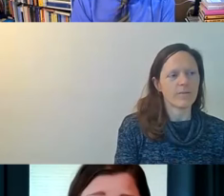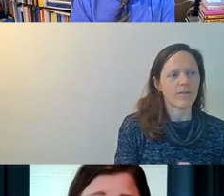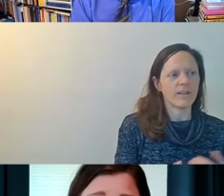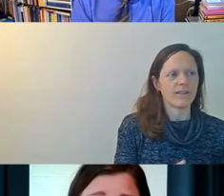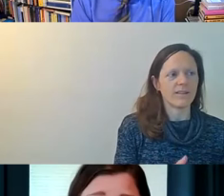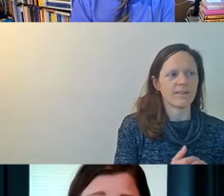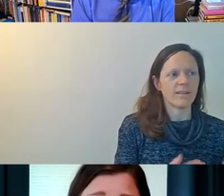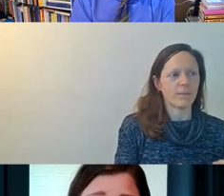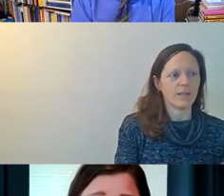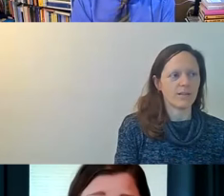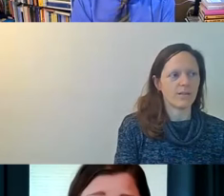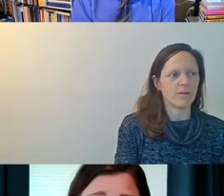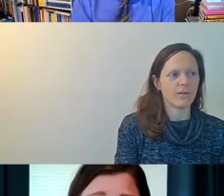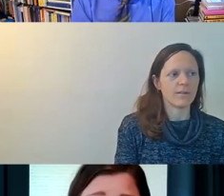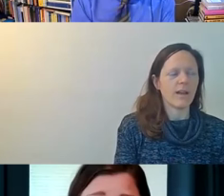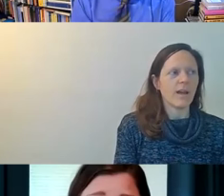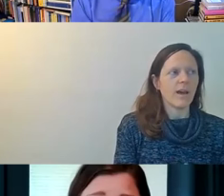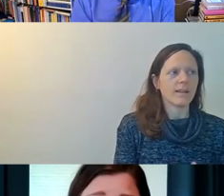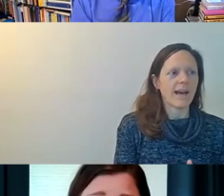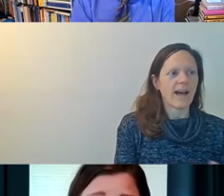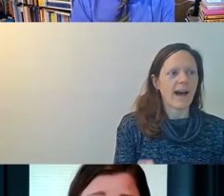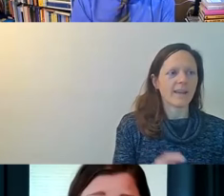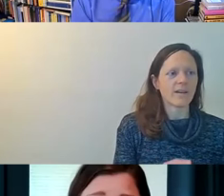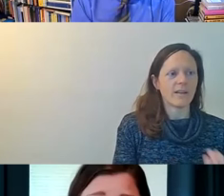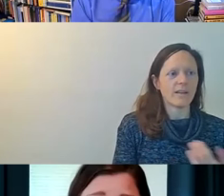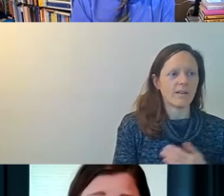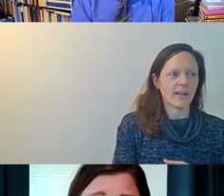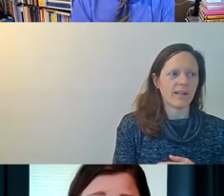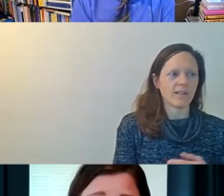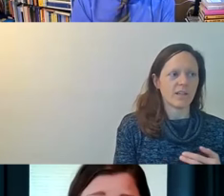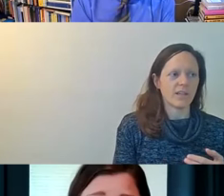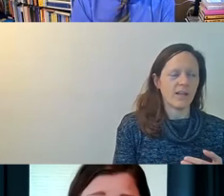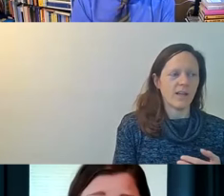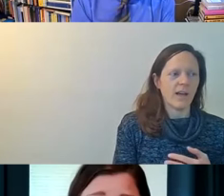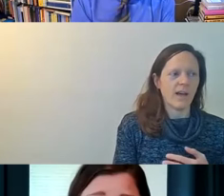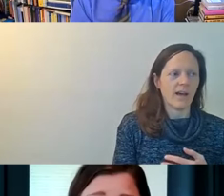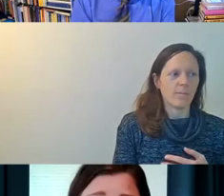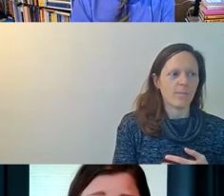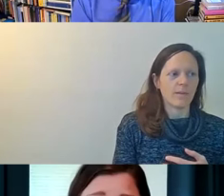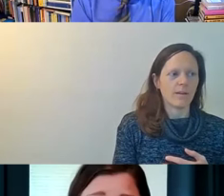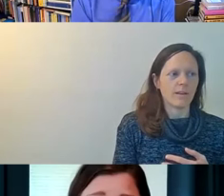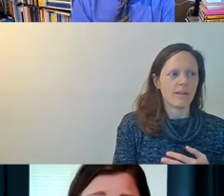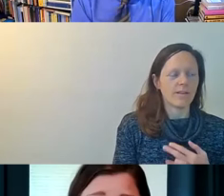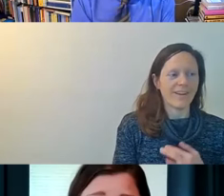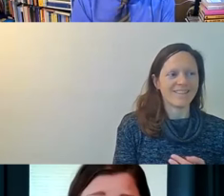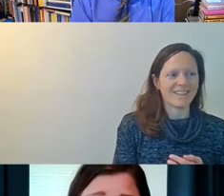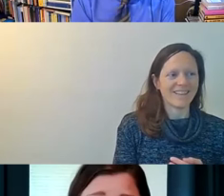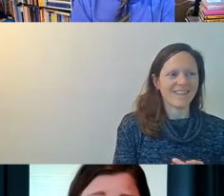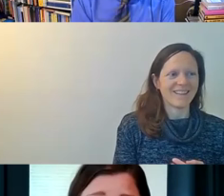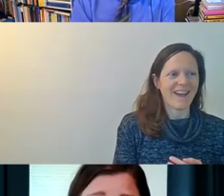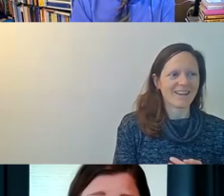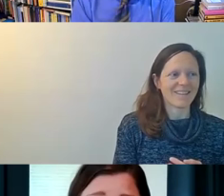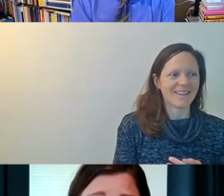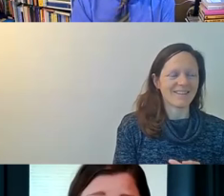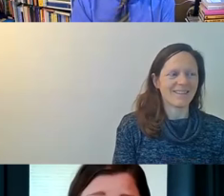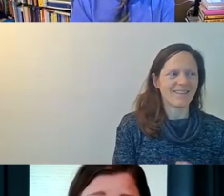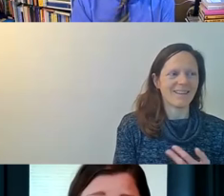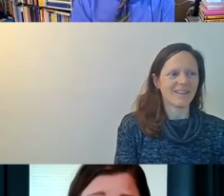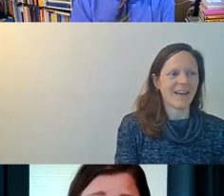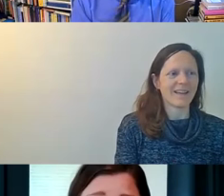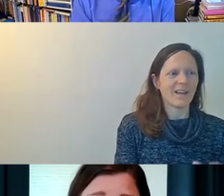between 15 and 16 million students lack either the internet connection, the device that they need to